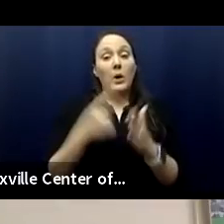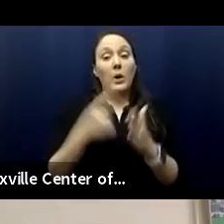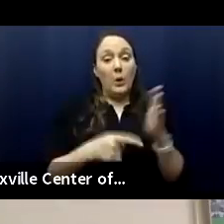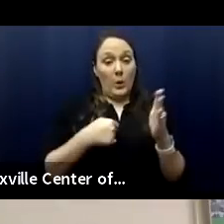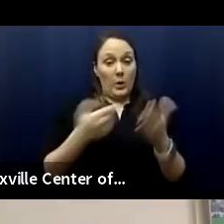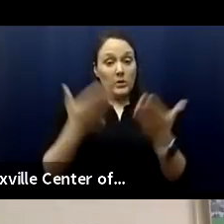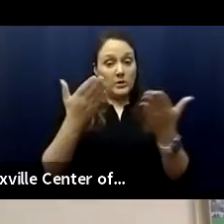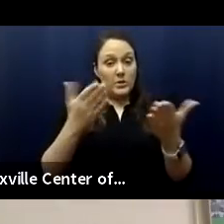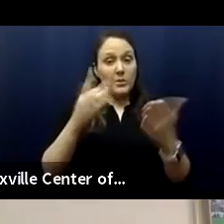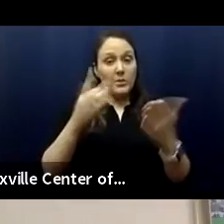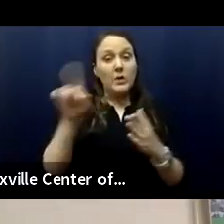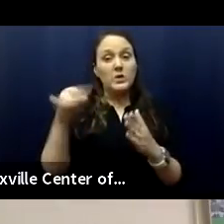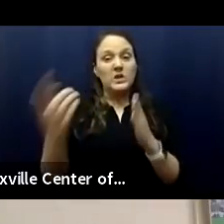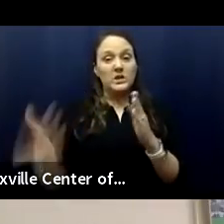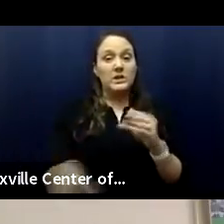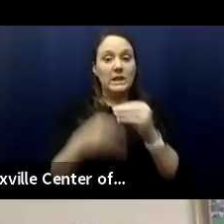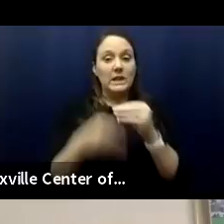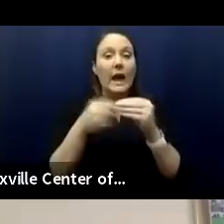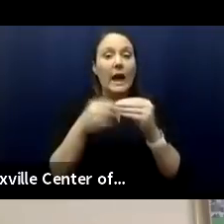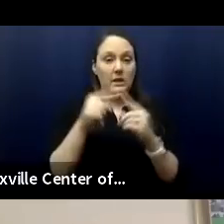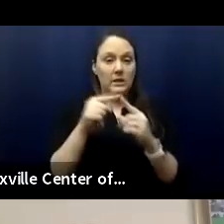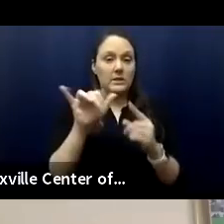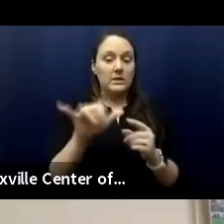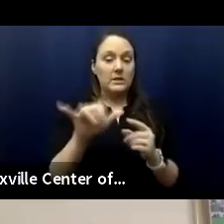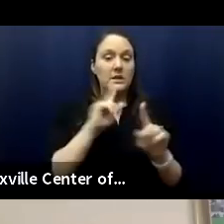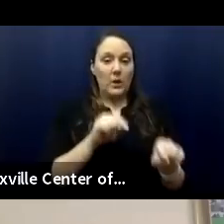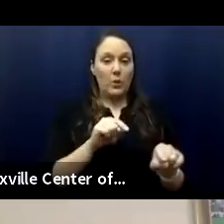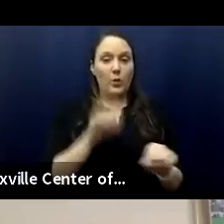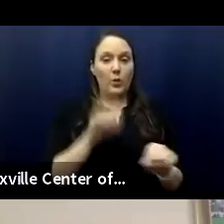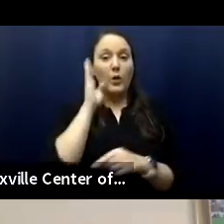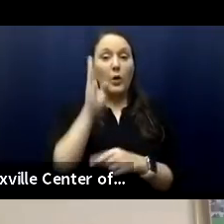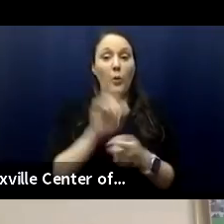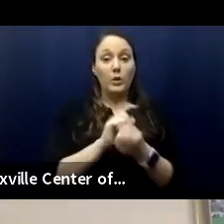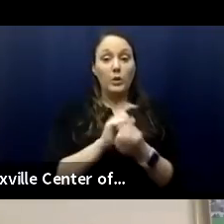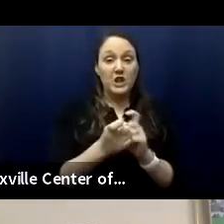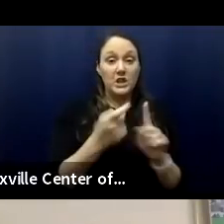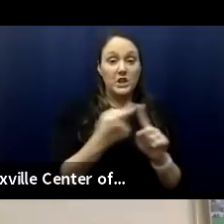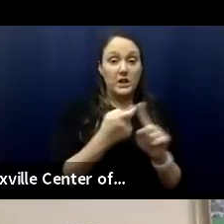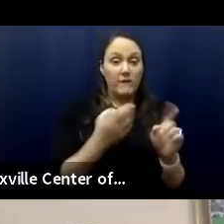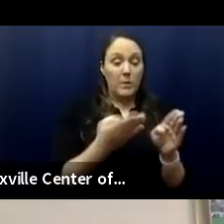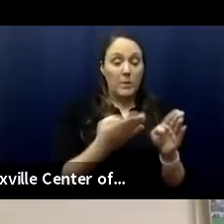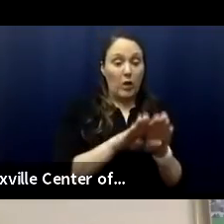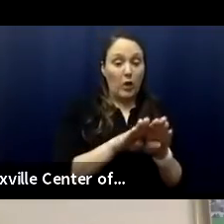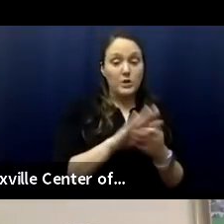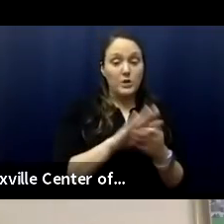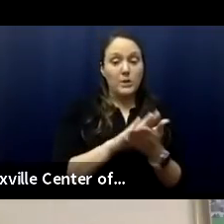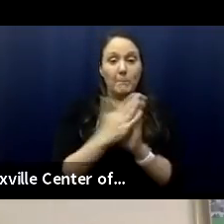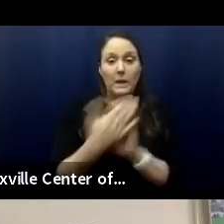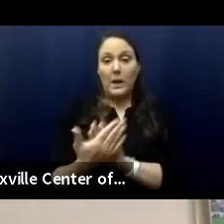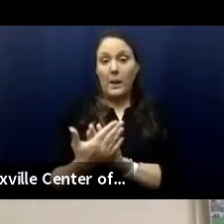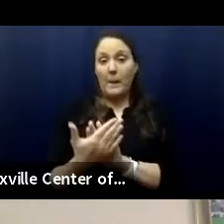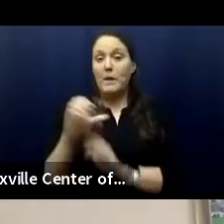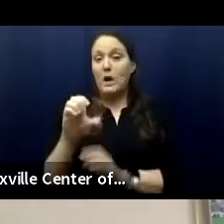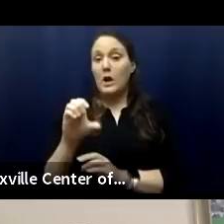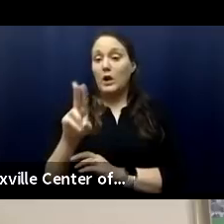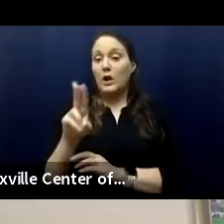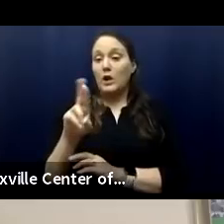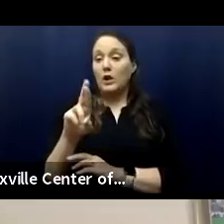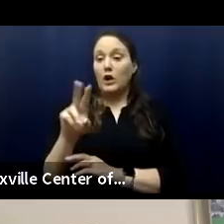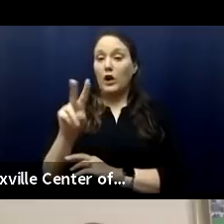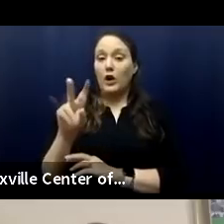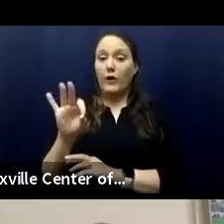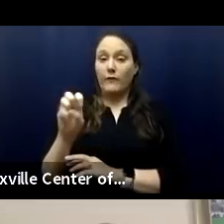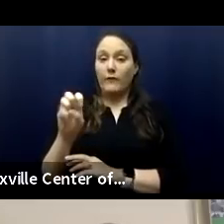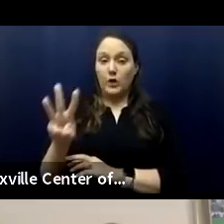an addition to that order, and that would change it from a closure to a curfew. And I would like your consideration of